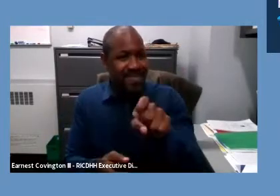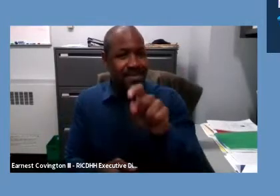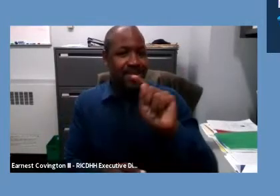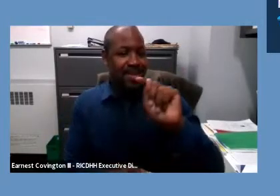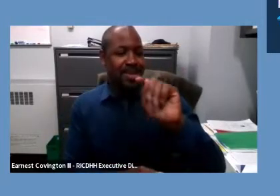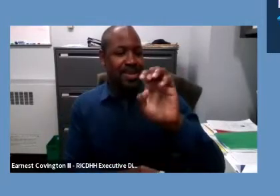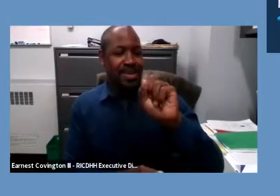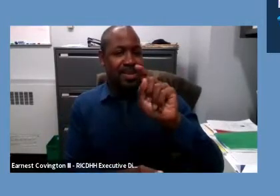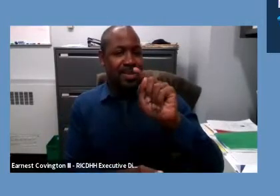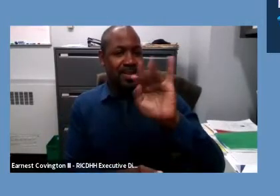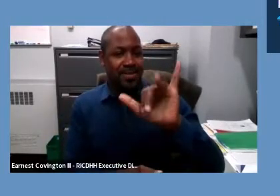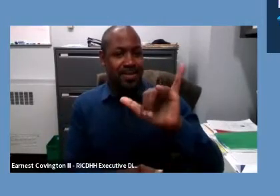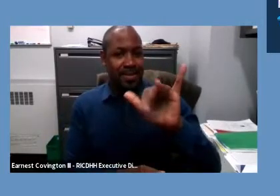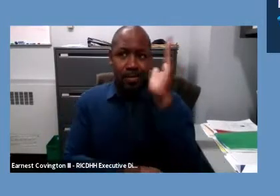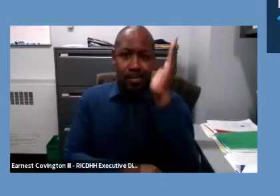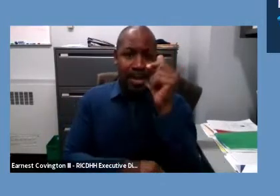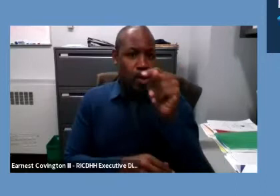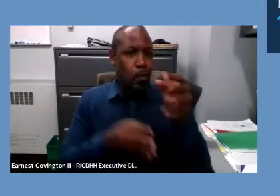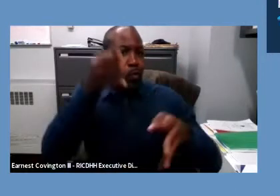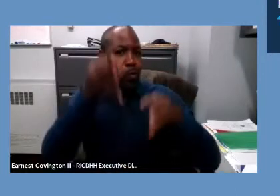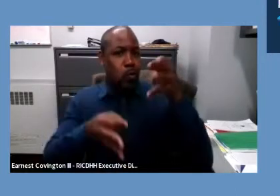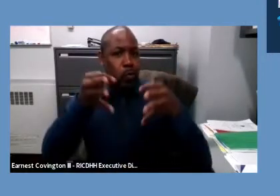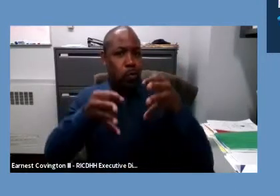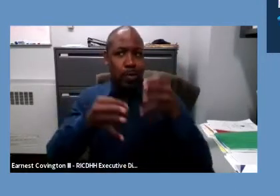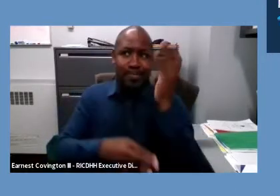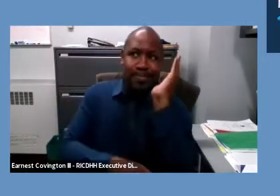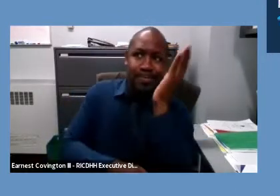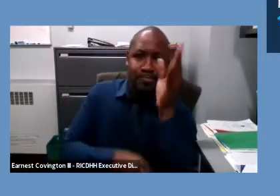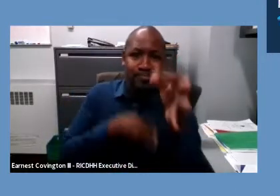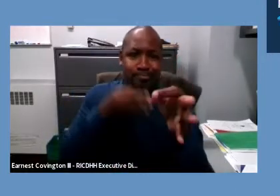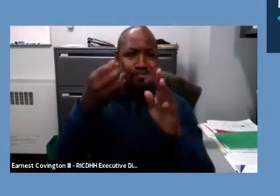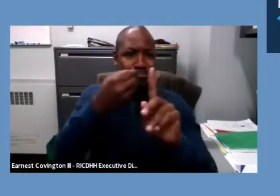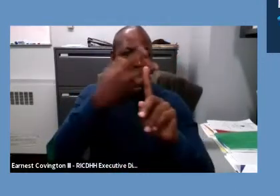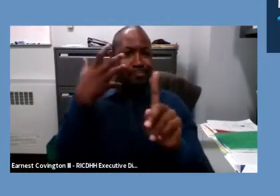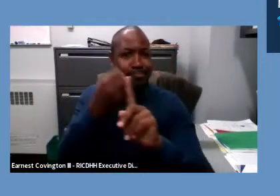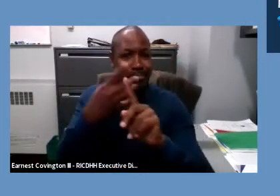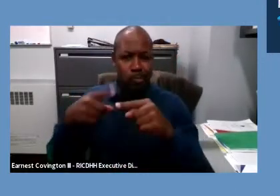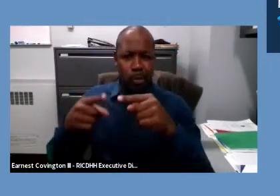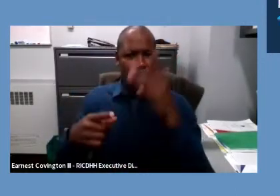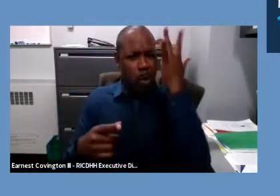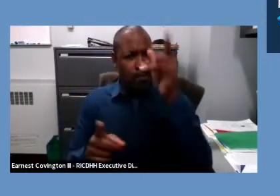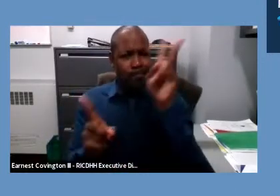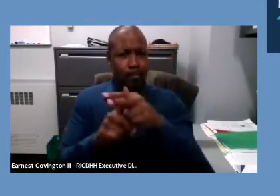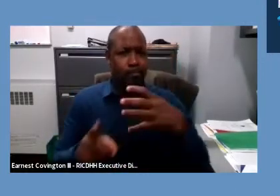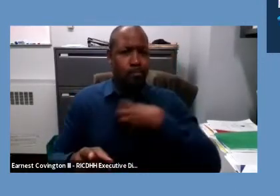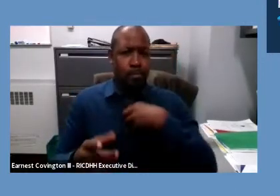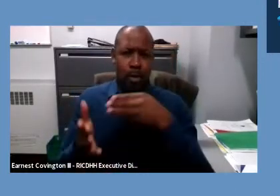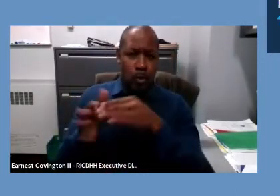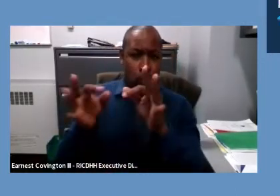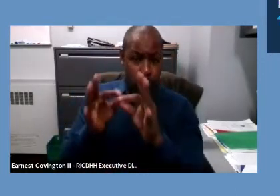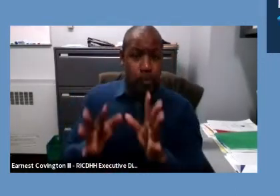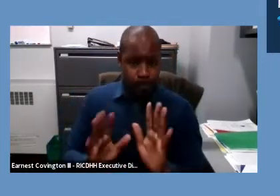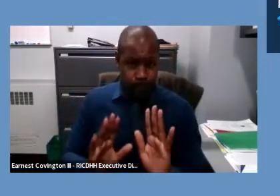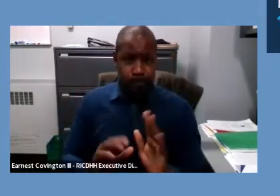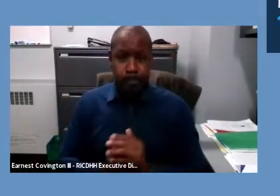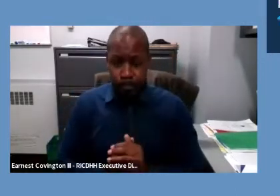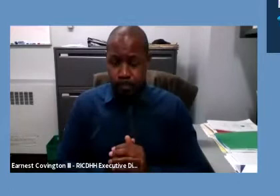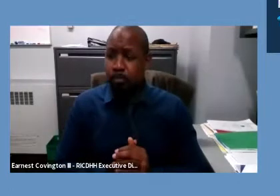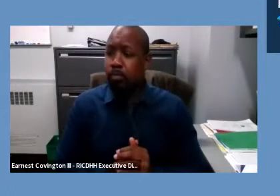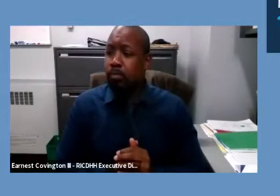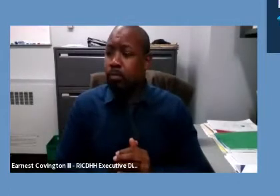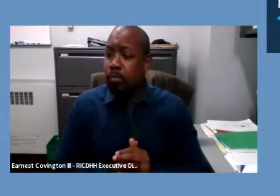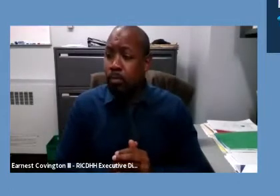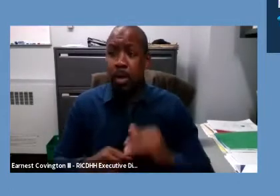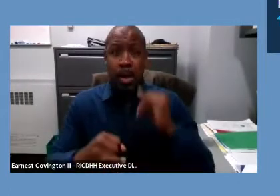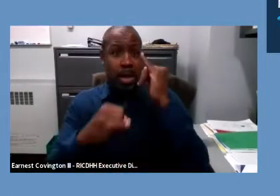happen. And also, you may need to give testimony in court, if necessary, about why